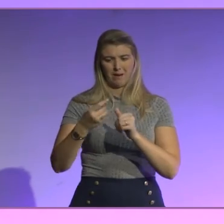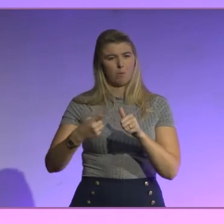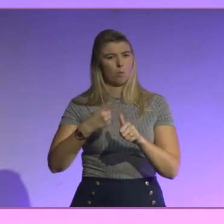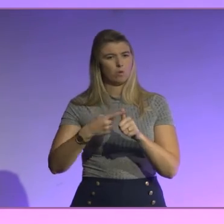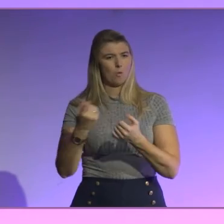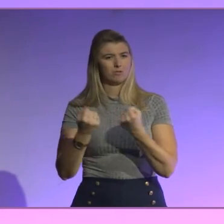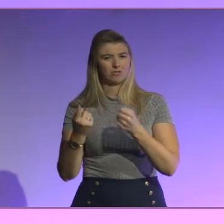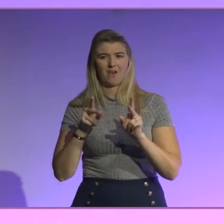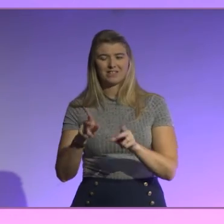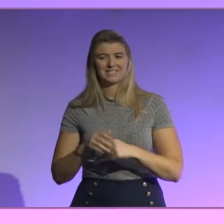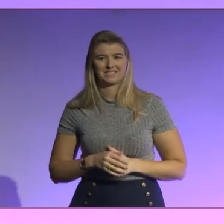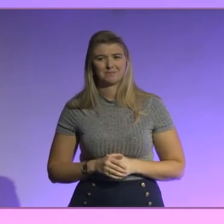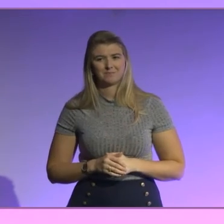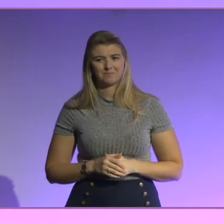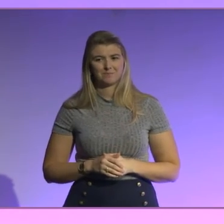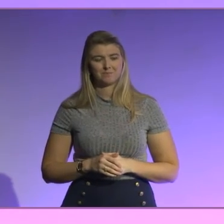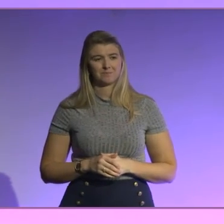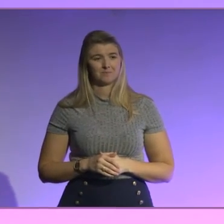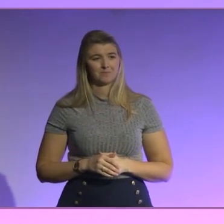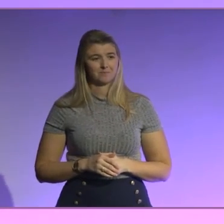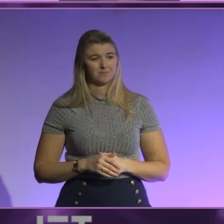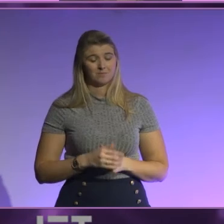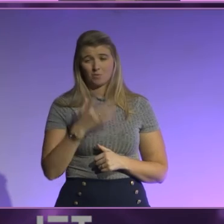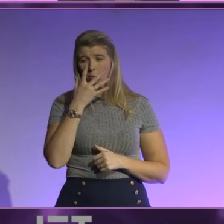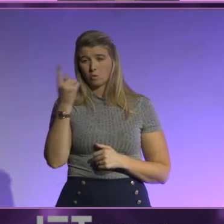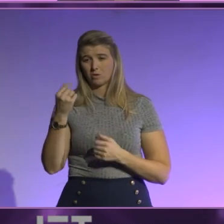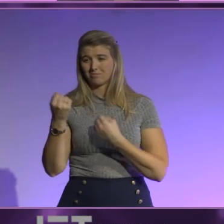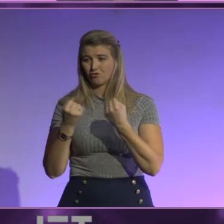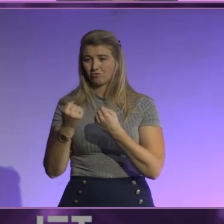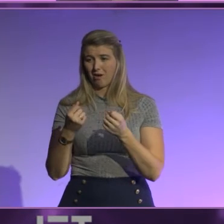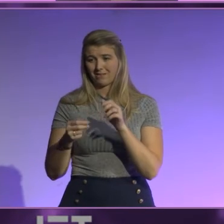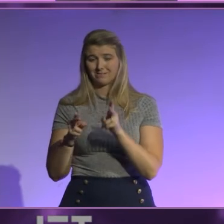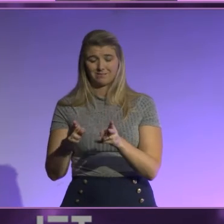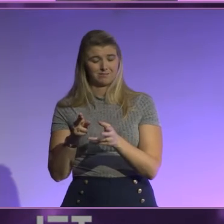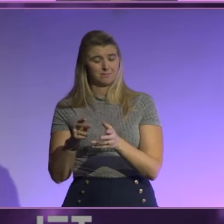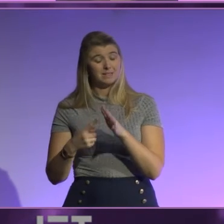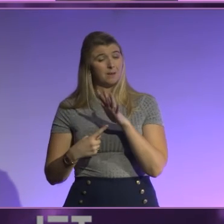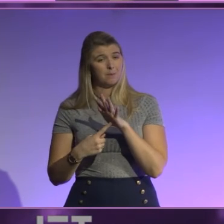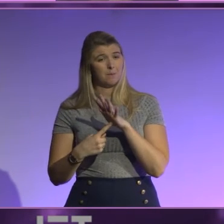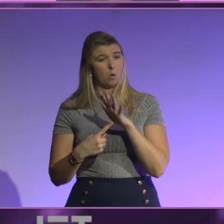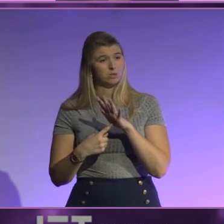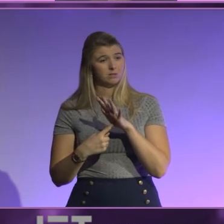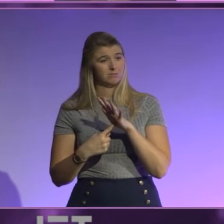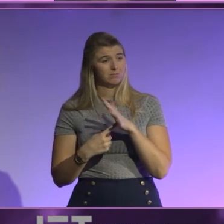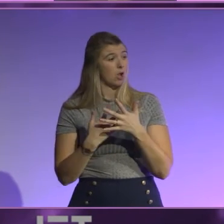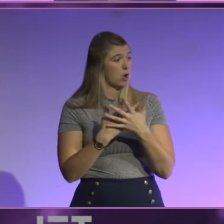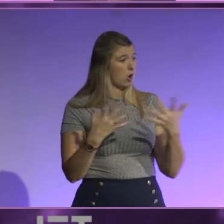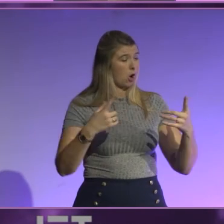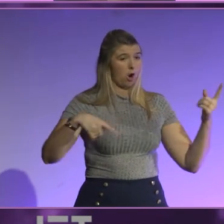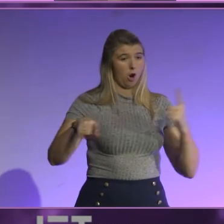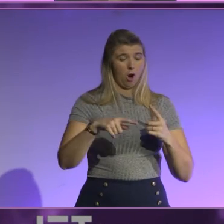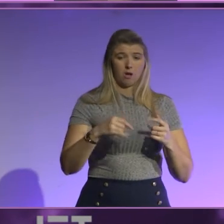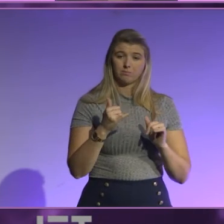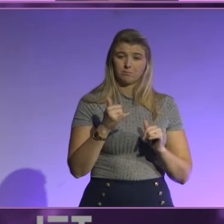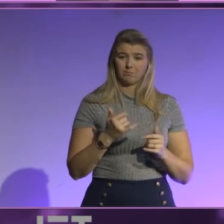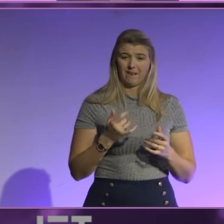systems. And autonomous driving is actually really important. It's a lot of people just aren't aware that